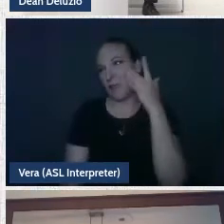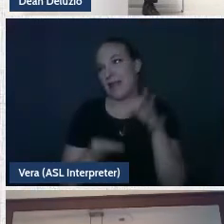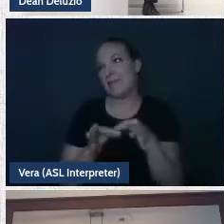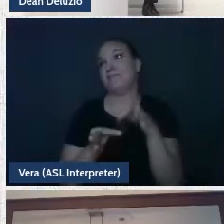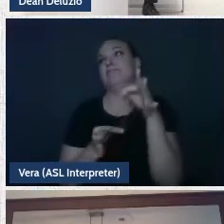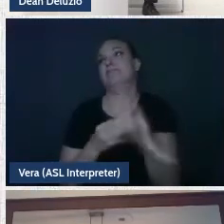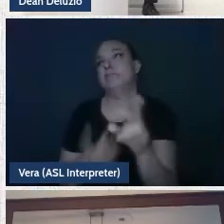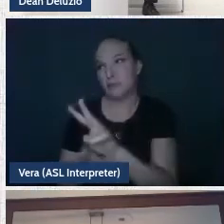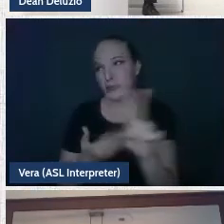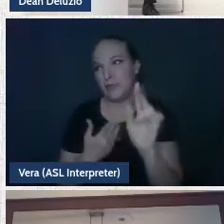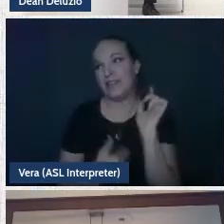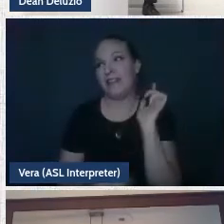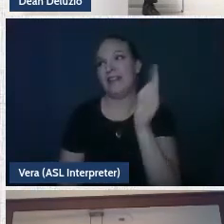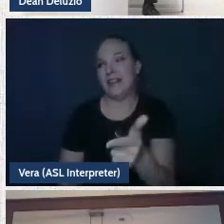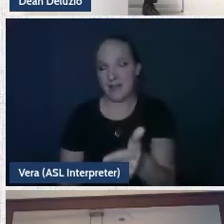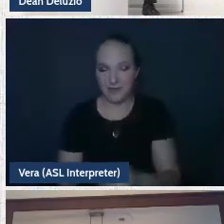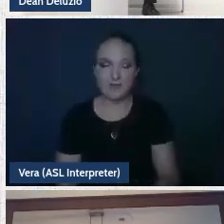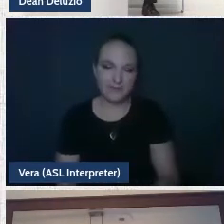Yeah.